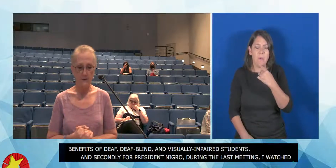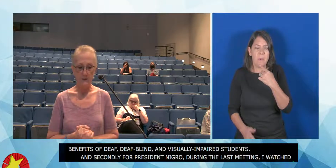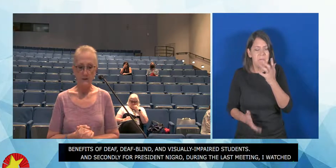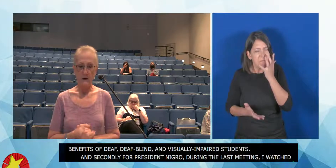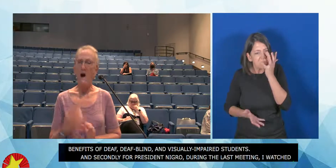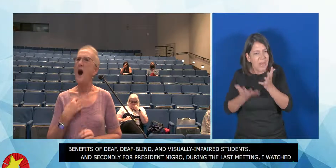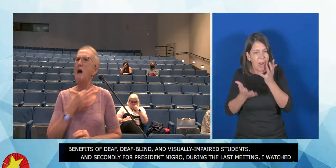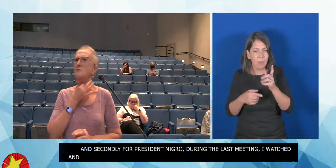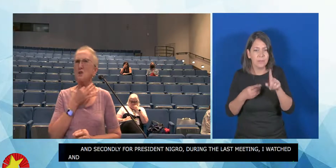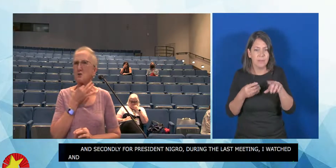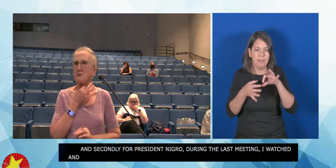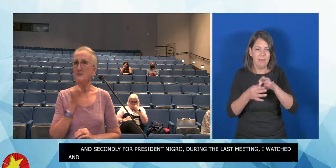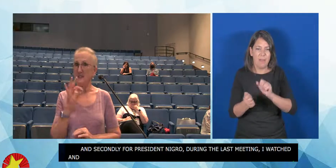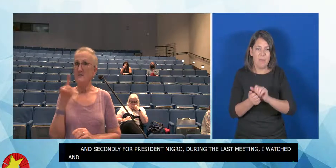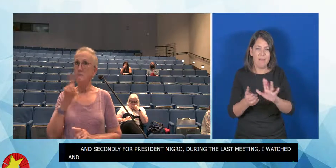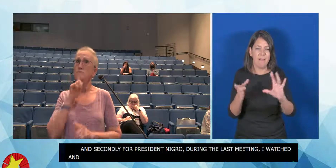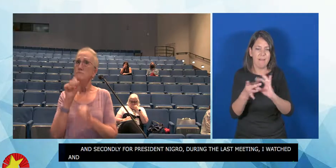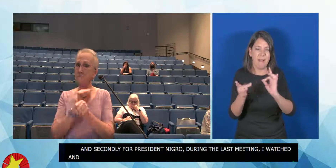saw during that meeting.